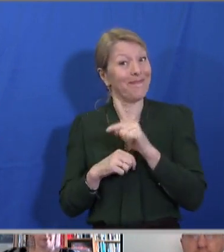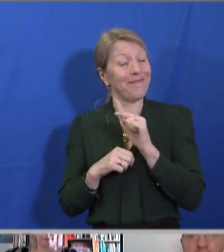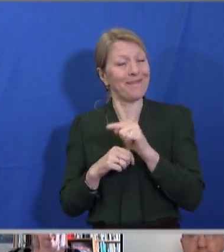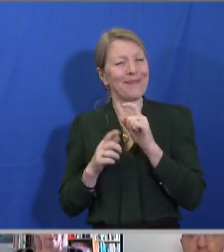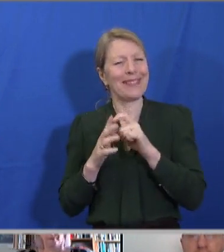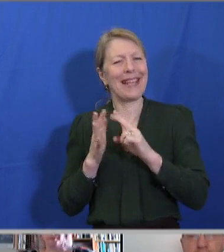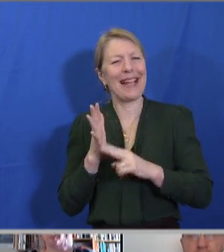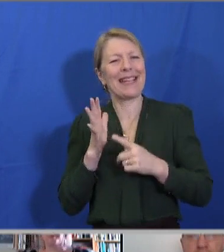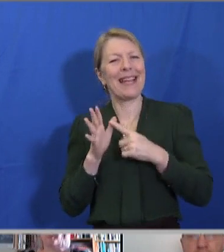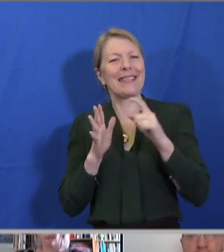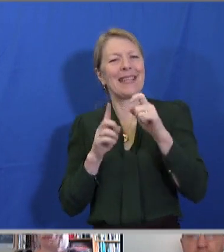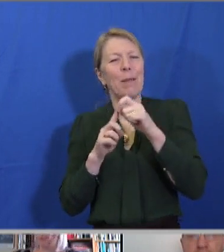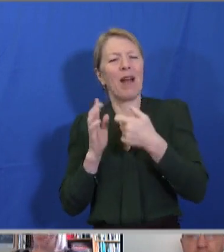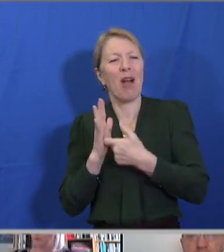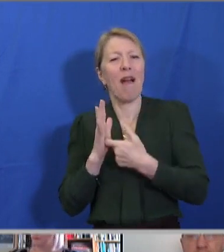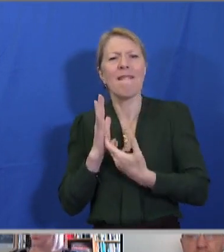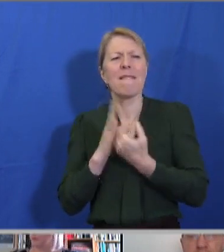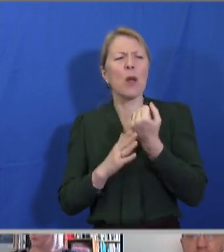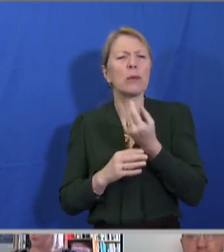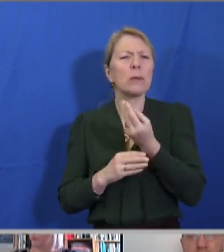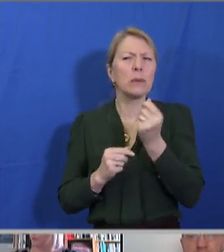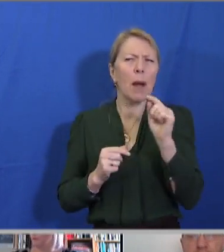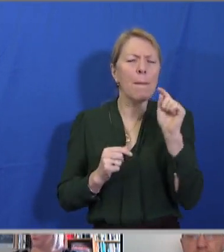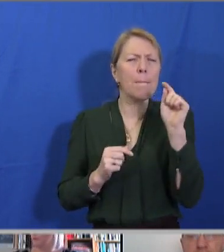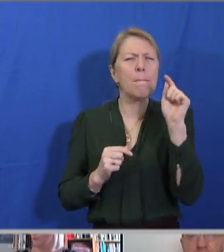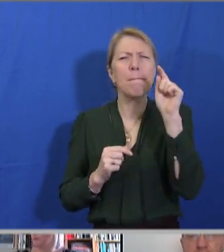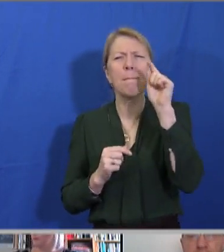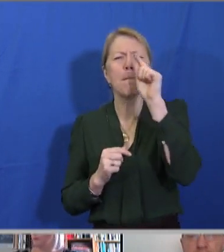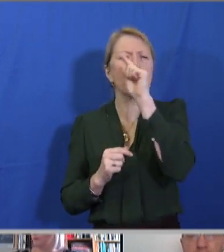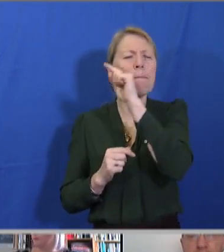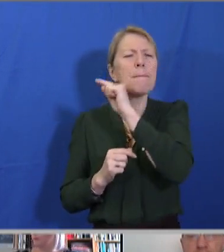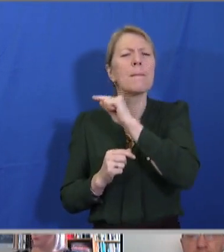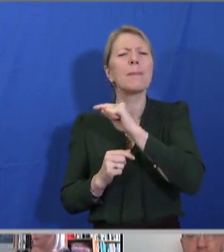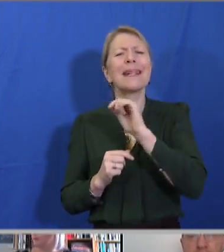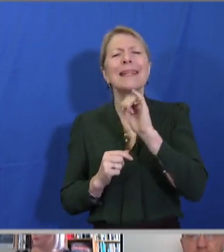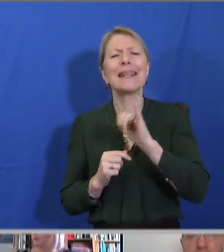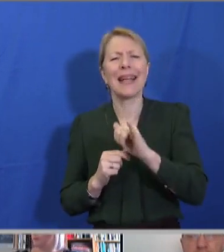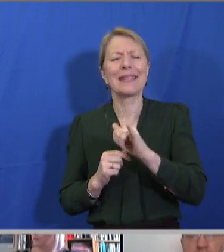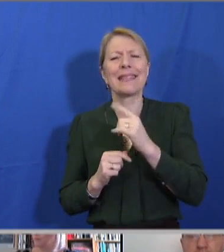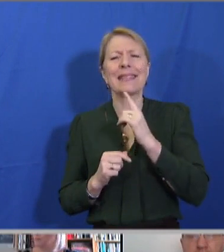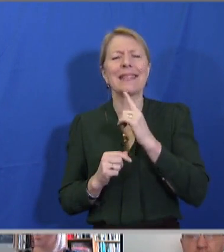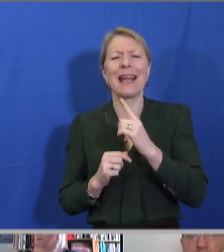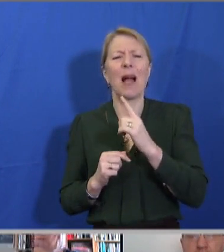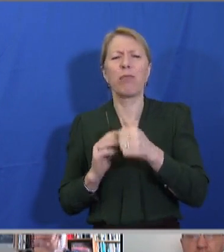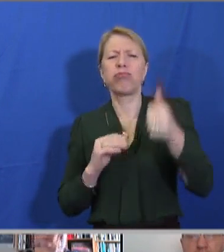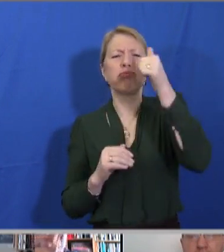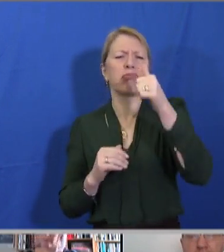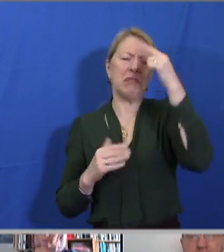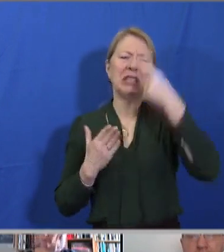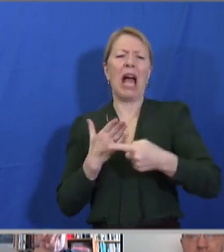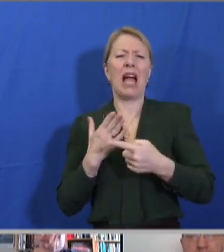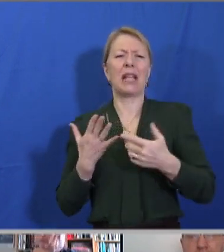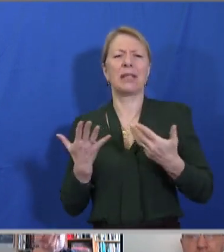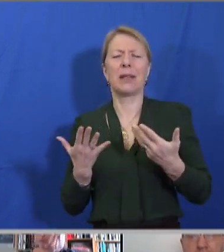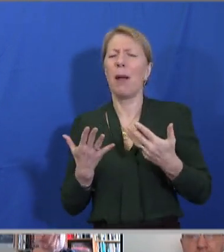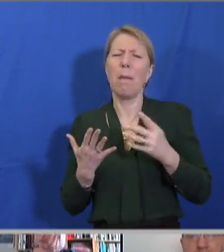few examples of blanket policy, but they did recognise that in about a third of cases there was inadequate discussion with patients,